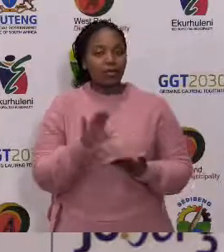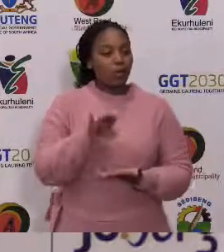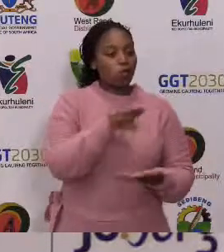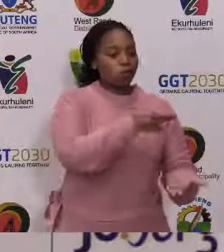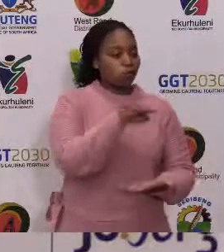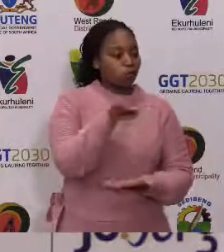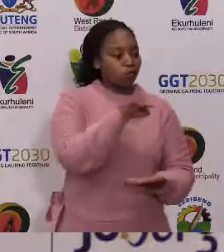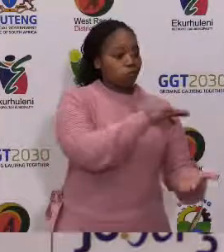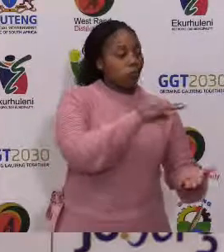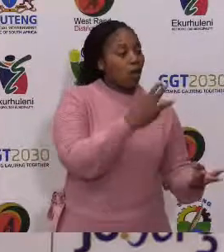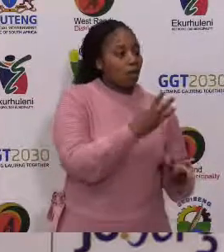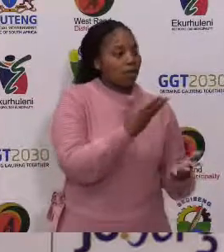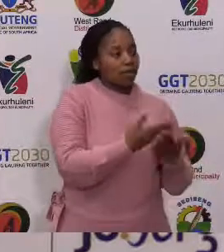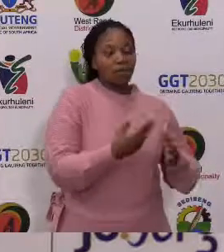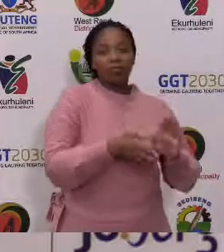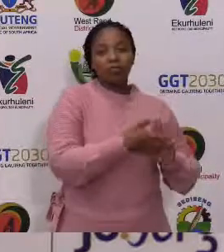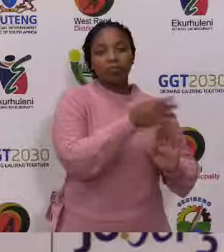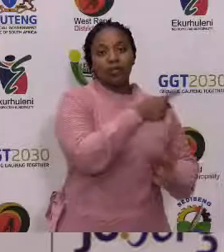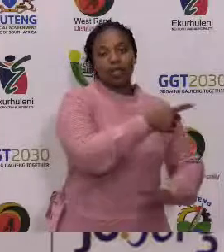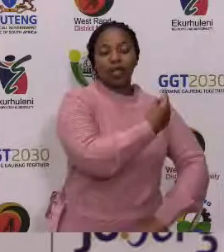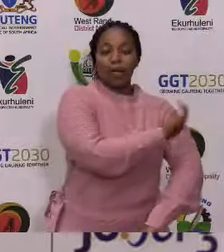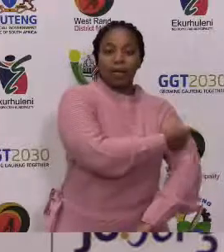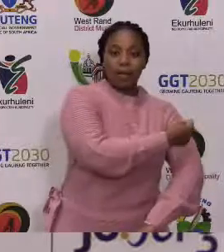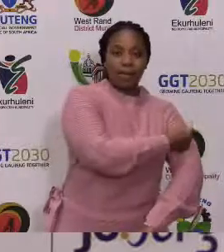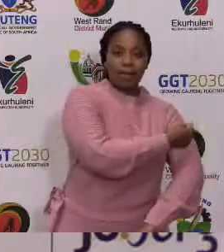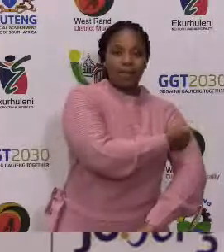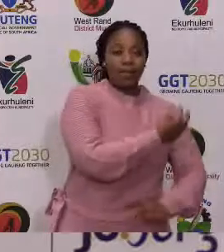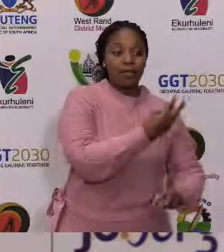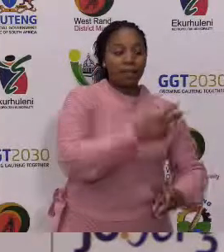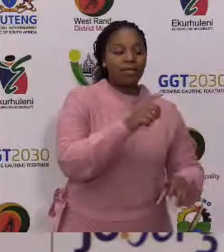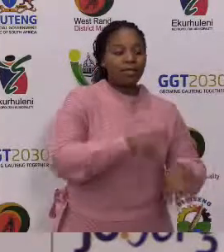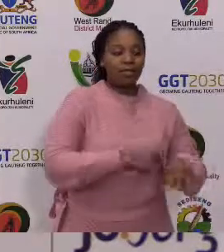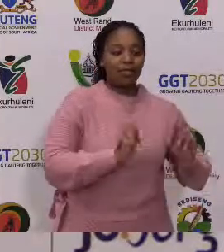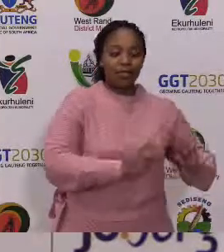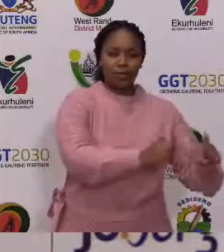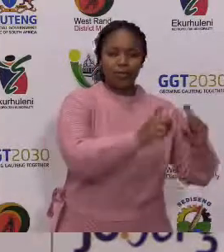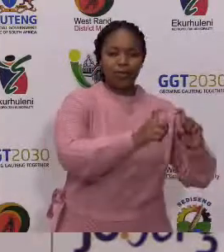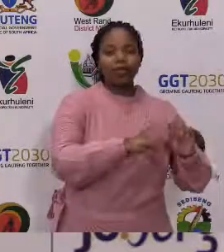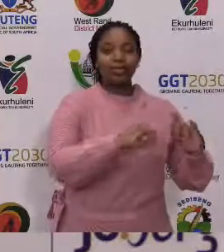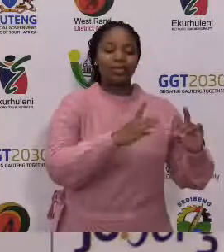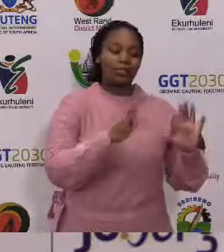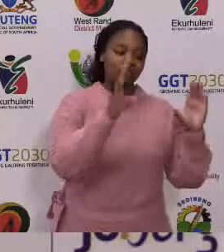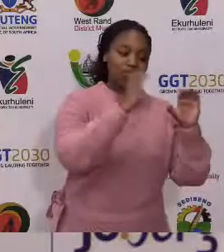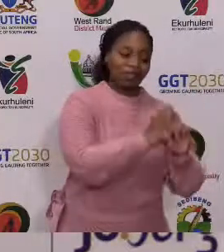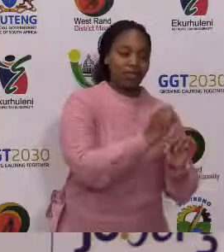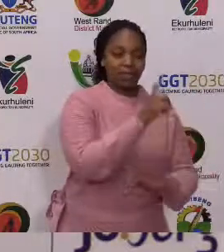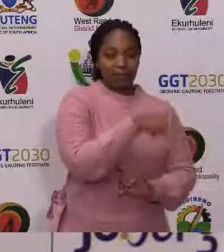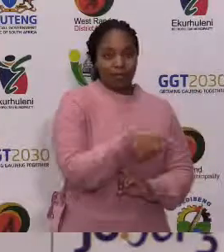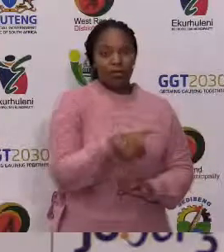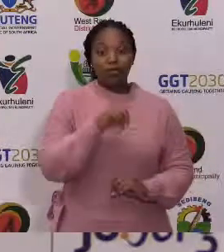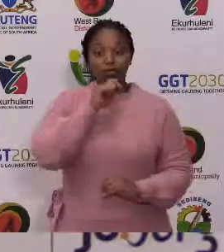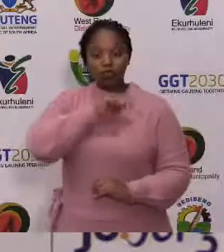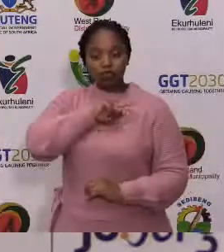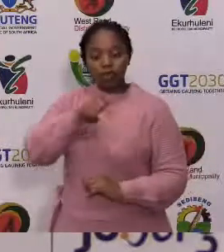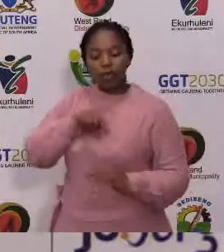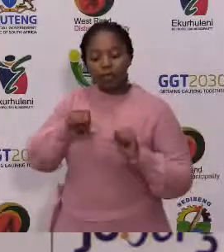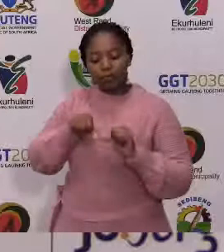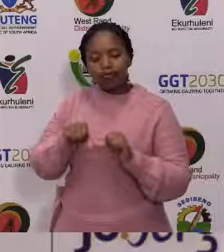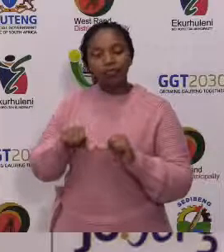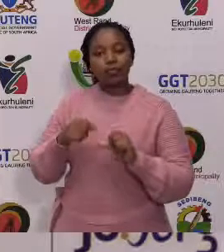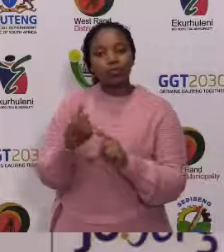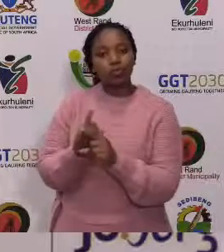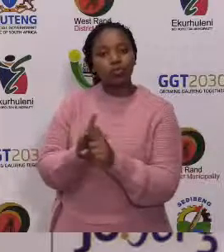and target those areas that need urgent attention. And we are continuously monitoring our sites to ensure that